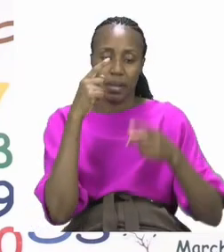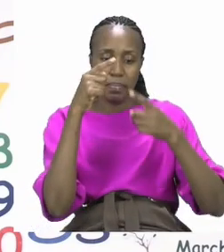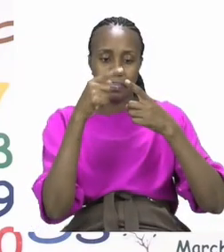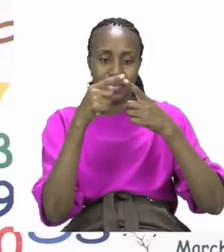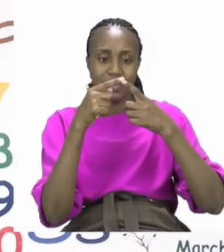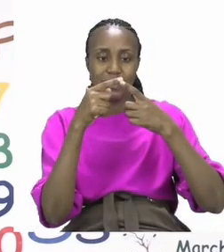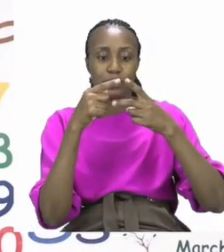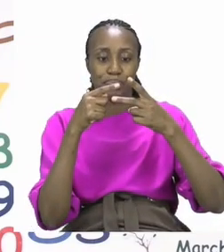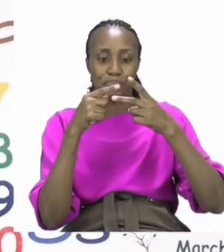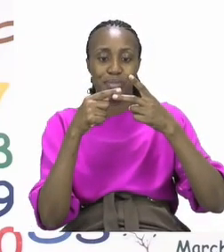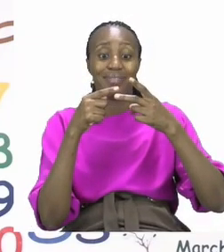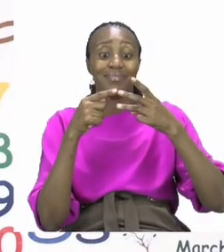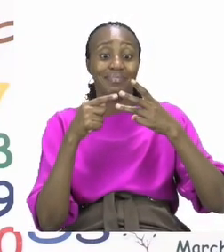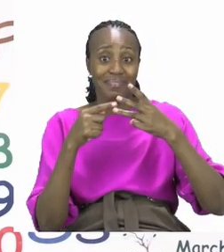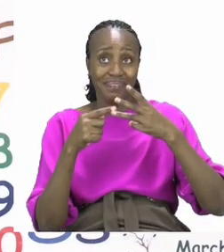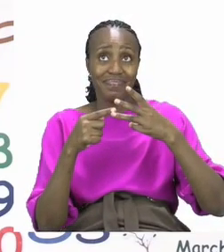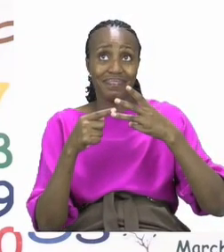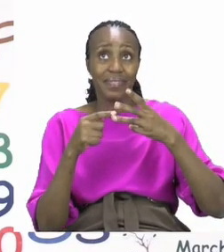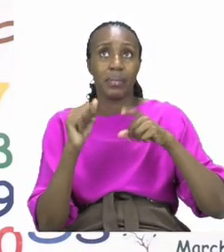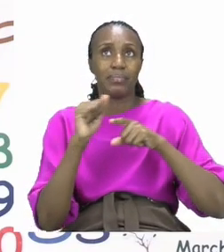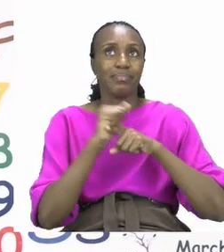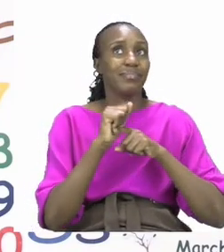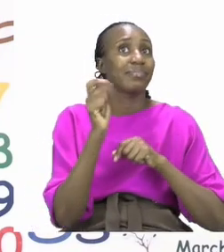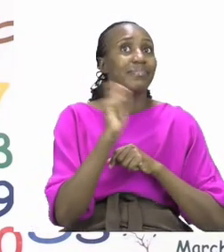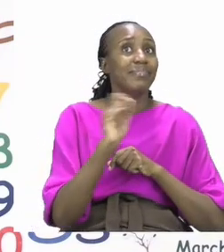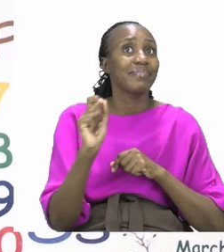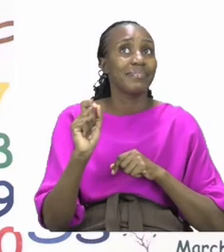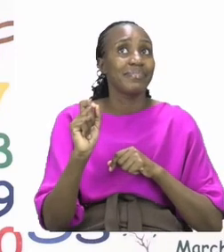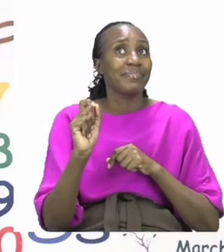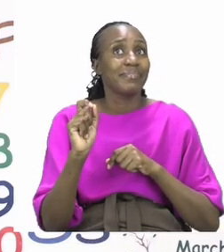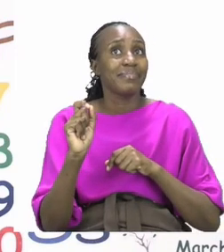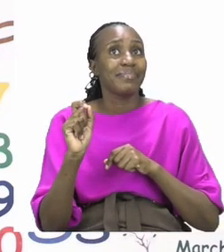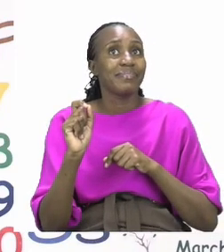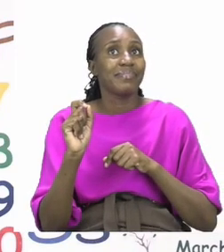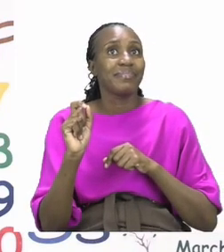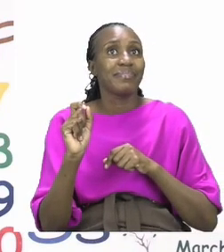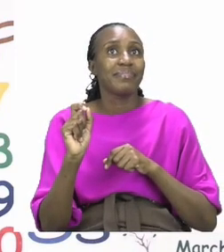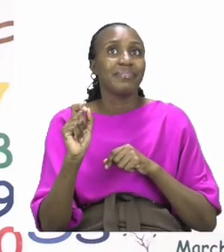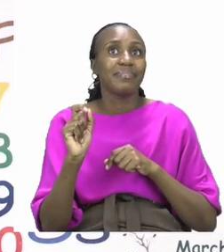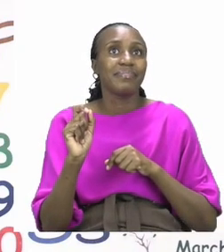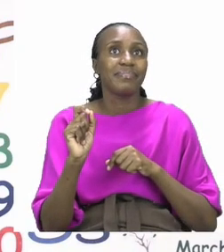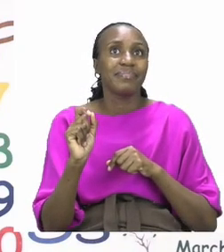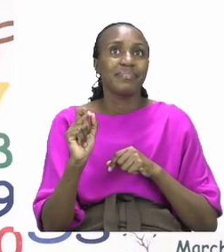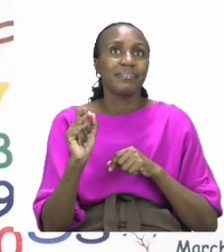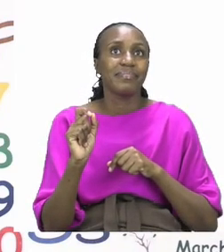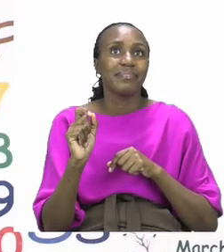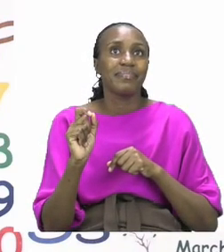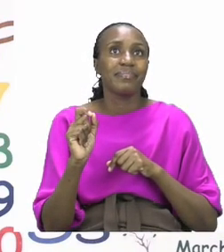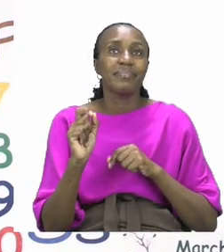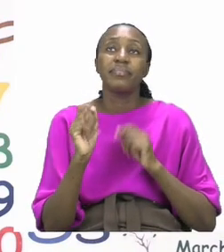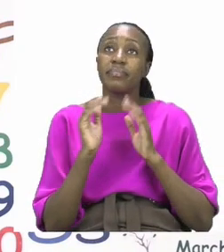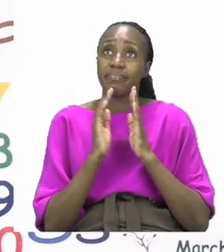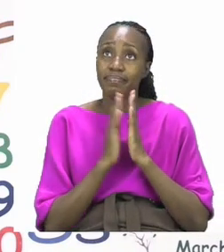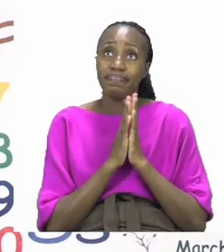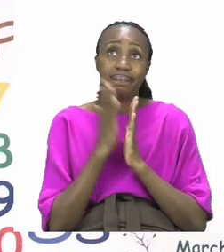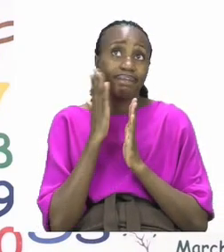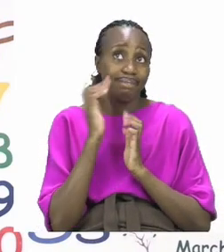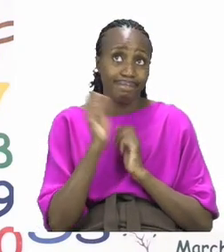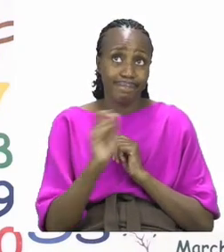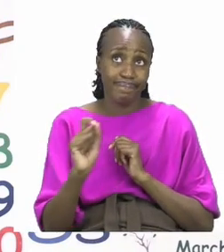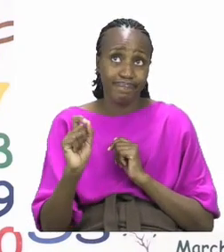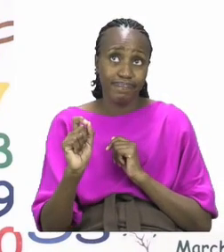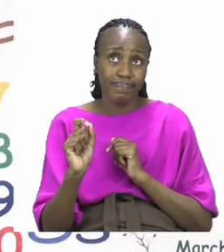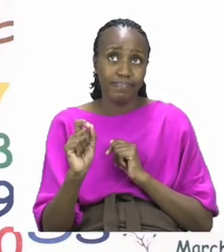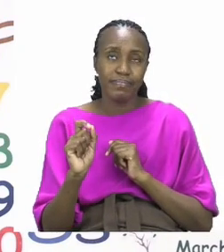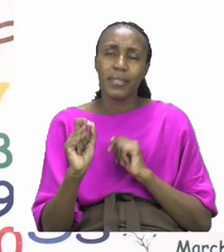words and we need to trace them. So I'm going to have a few tracing rules. The first one is to make sure that